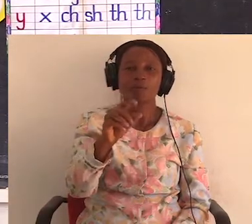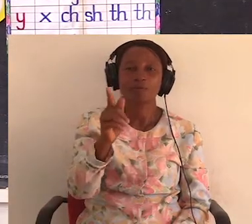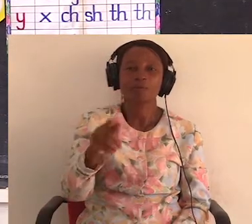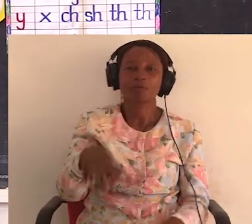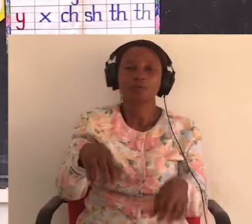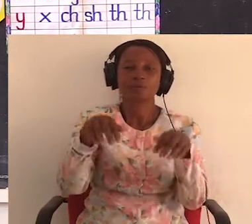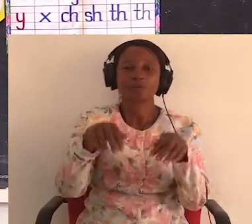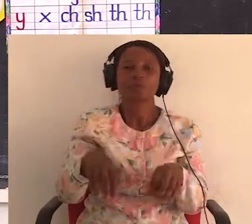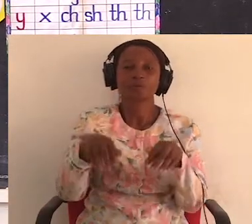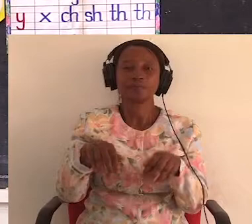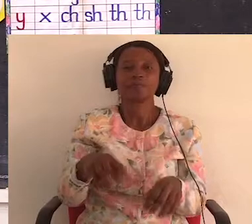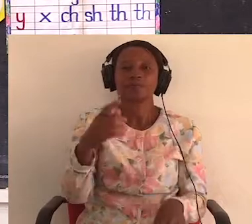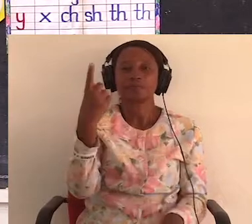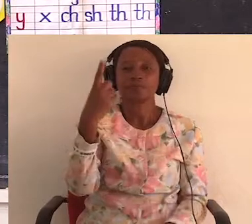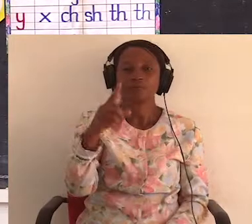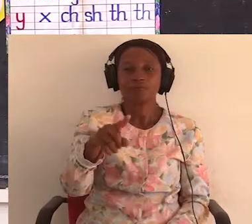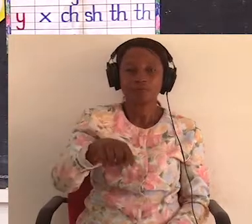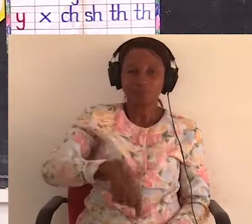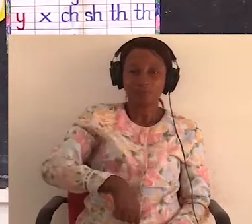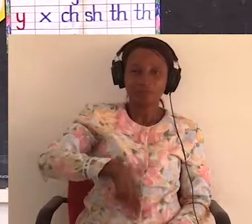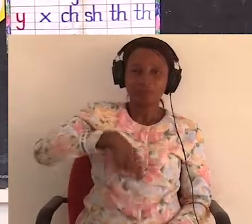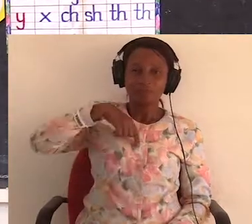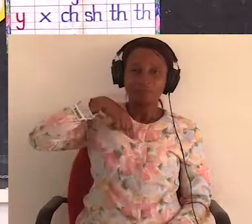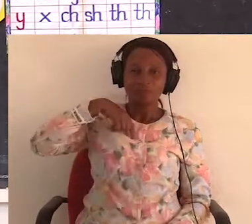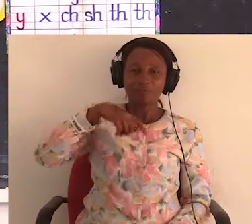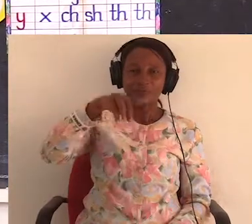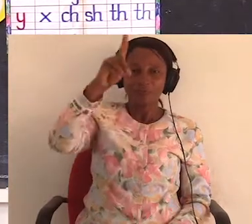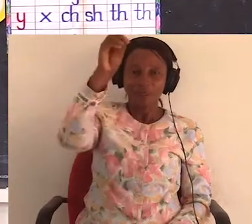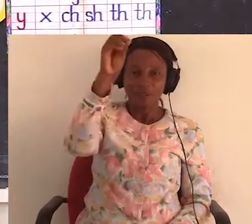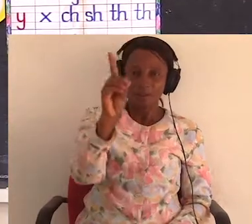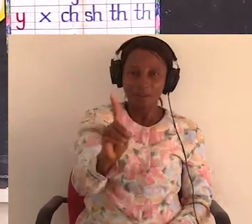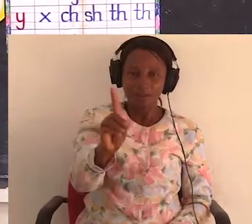The sound we hear first here is d.